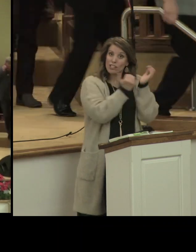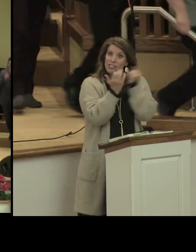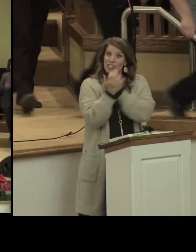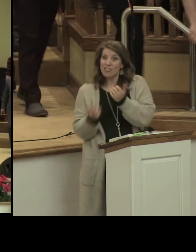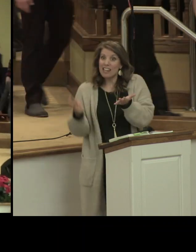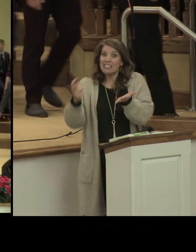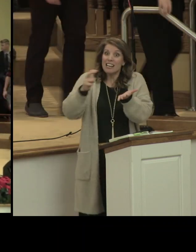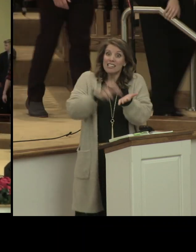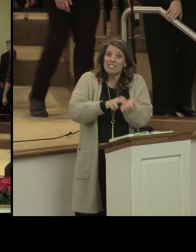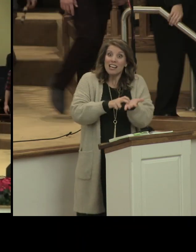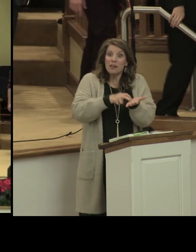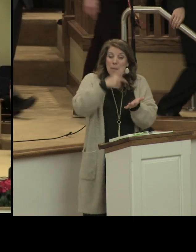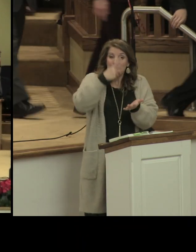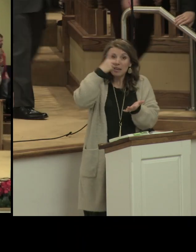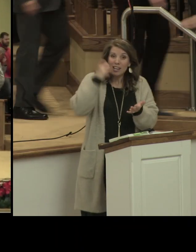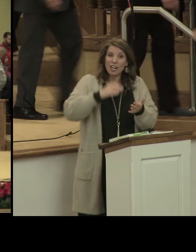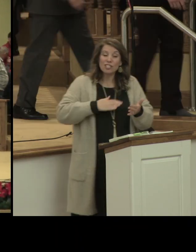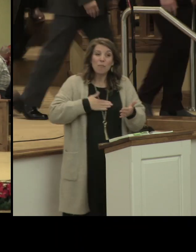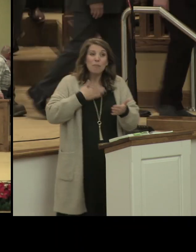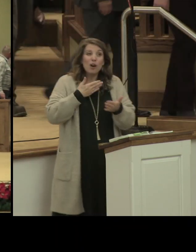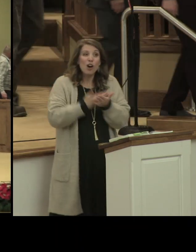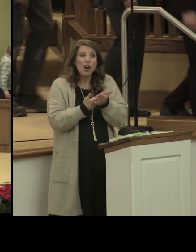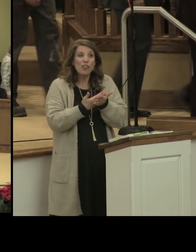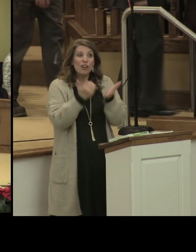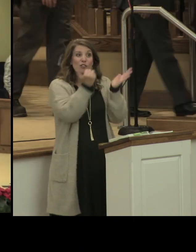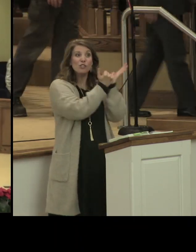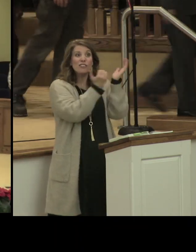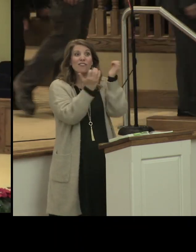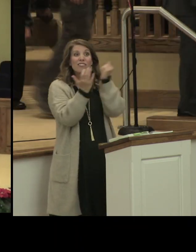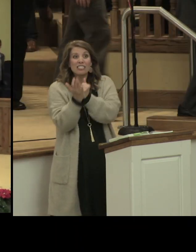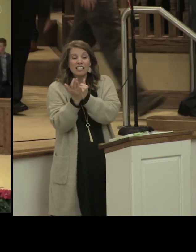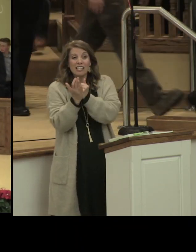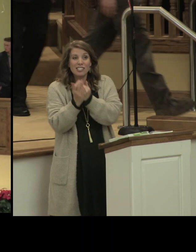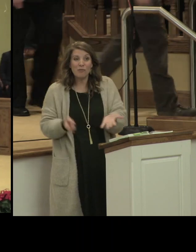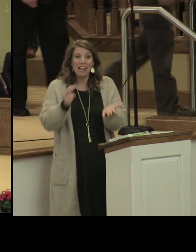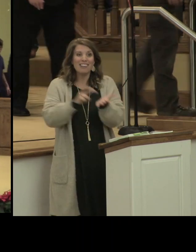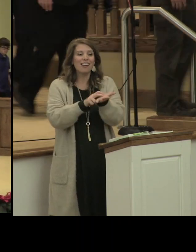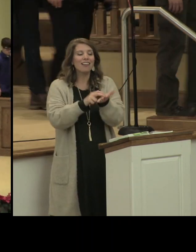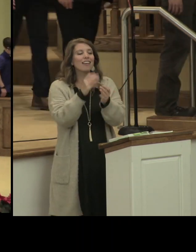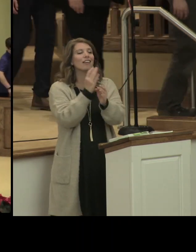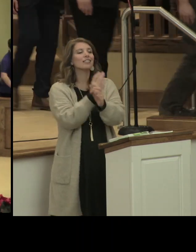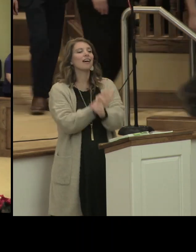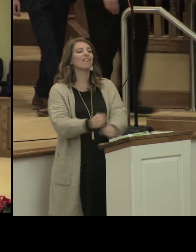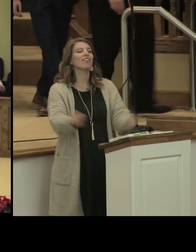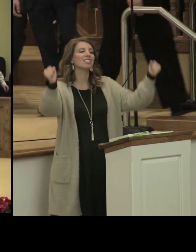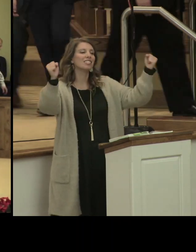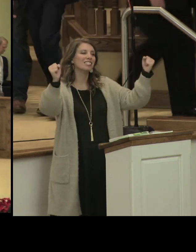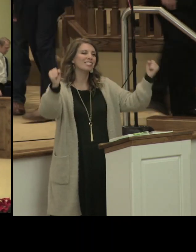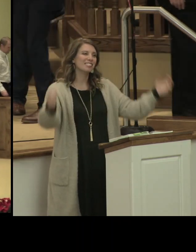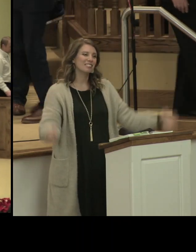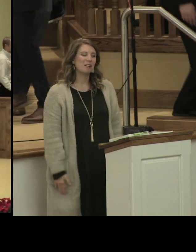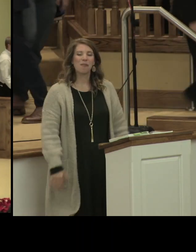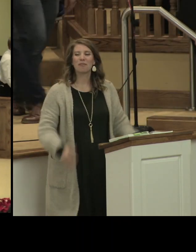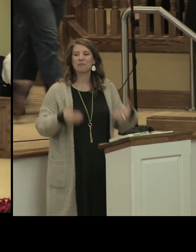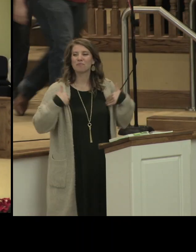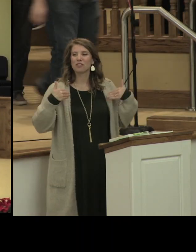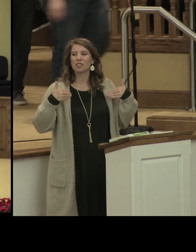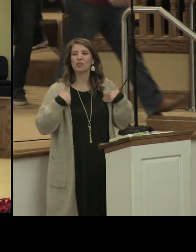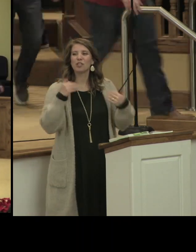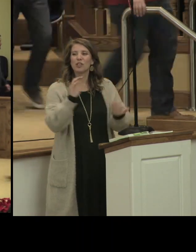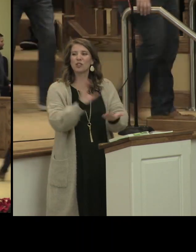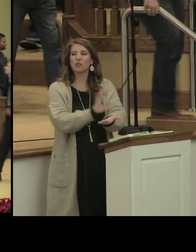birth, crucifixion, resurrection, we have salvation. So we get to go to heaven someday. Praise the Lord for that. All right, youth choir, your turn. Come on up, youth